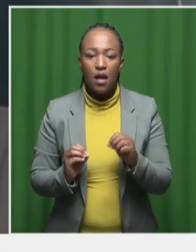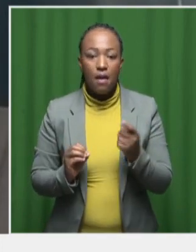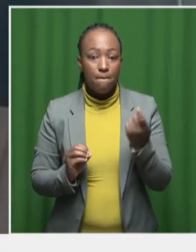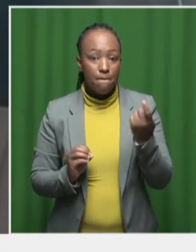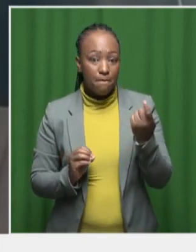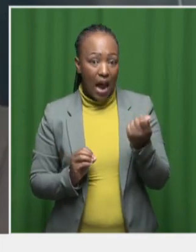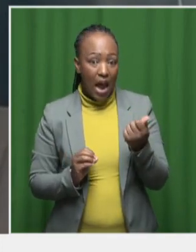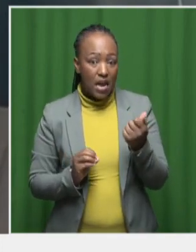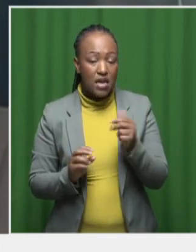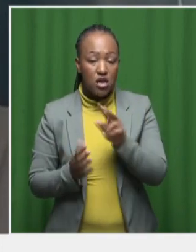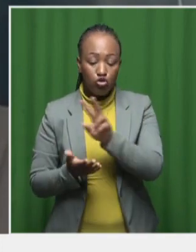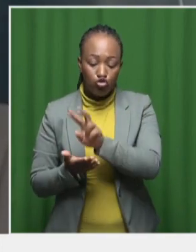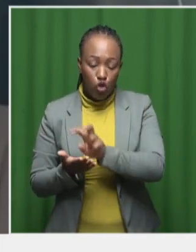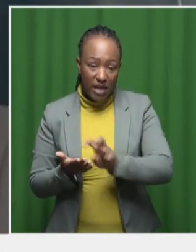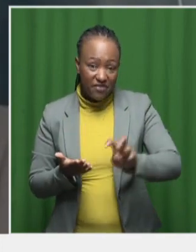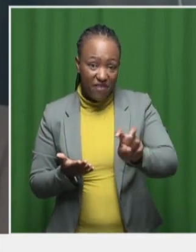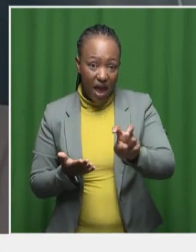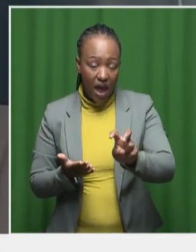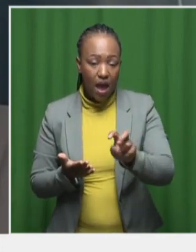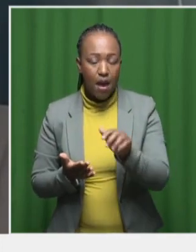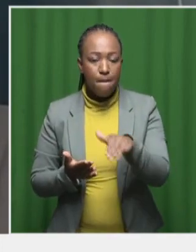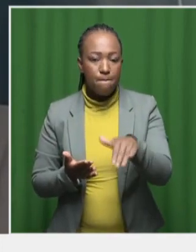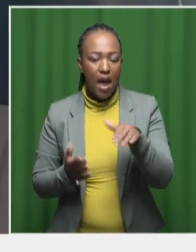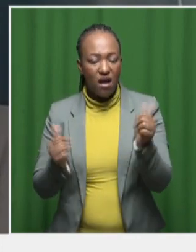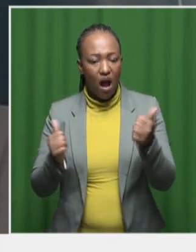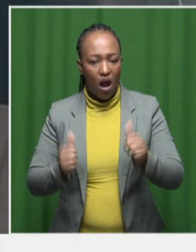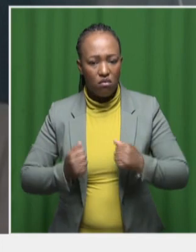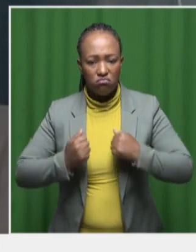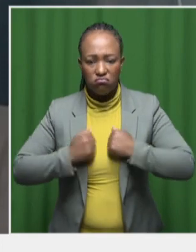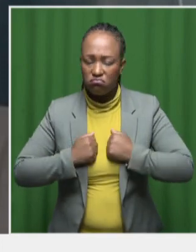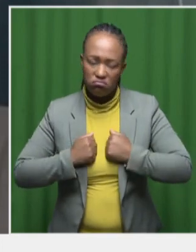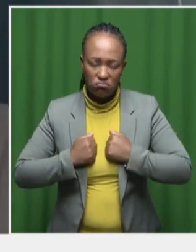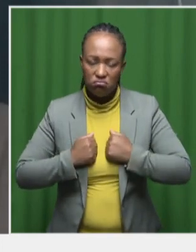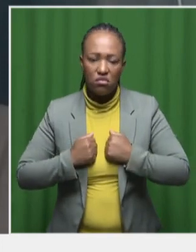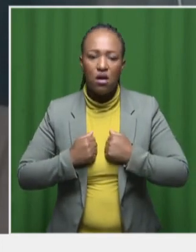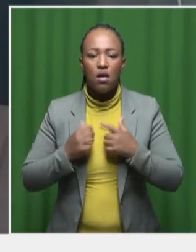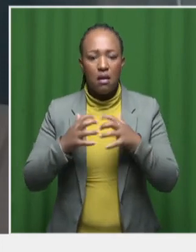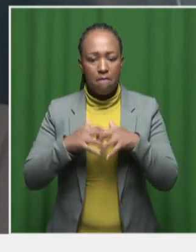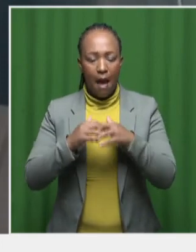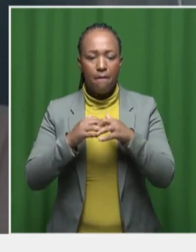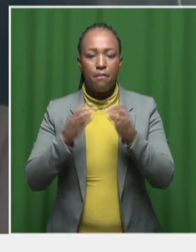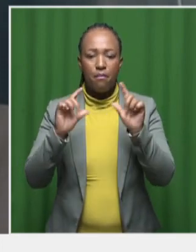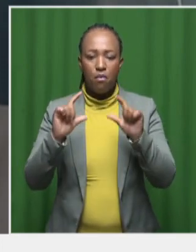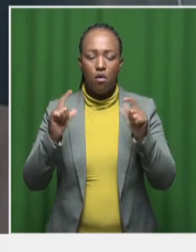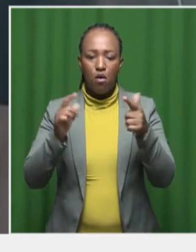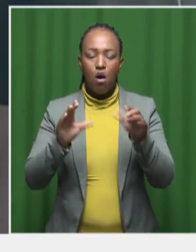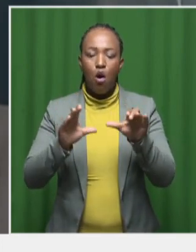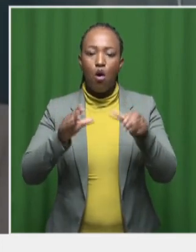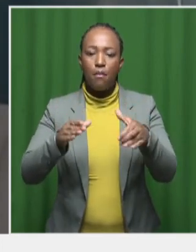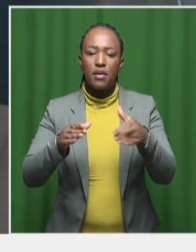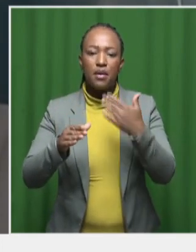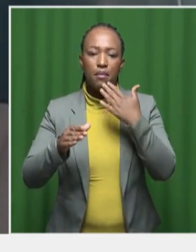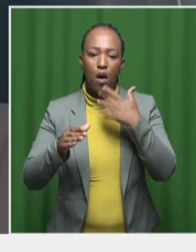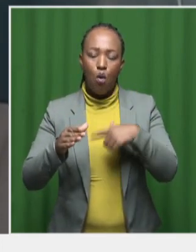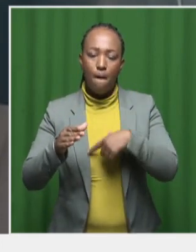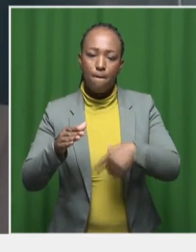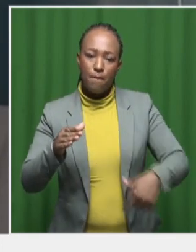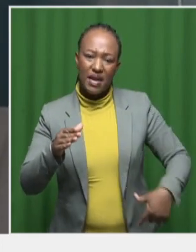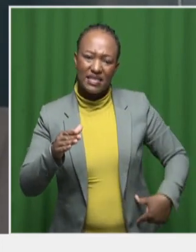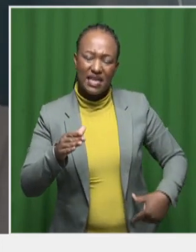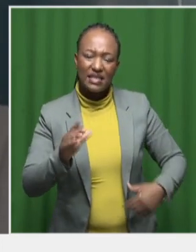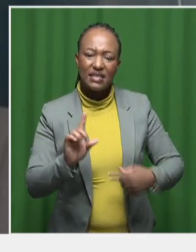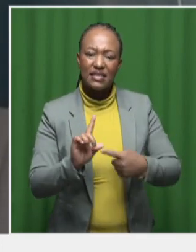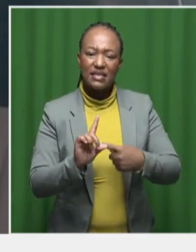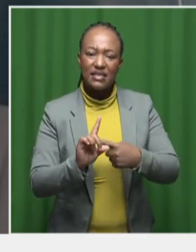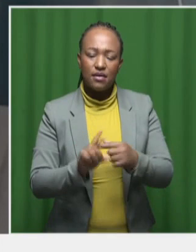transferred to our bank account. It was managed by a committee which was established by President Motsepe and his